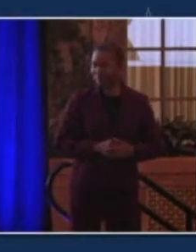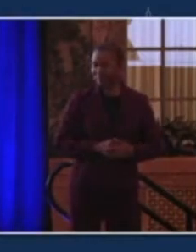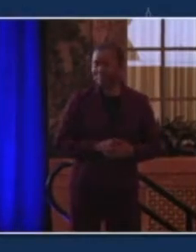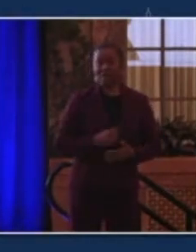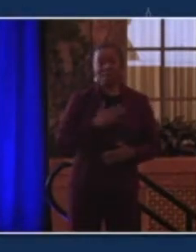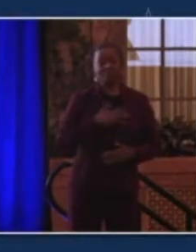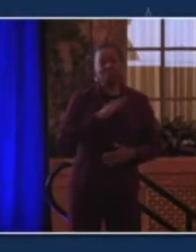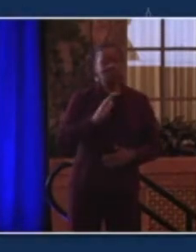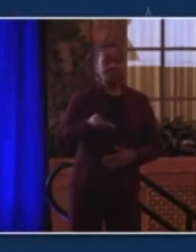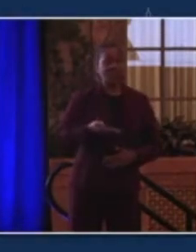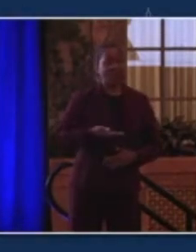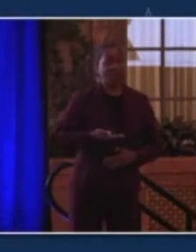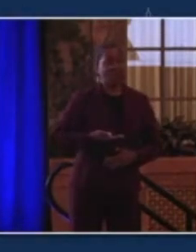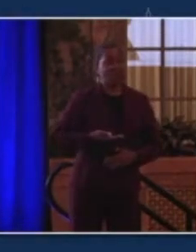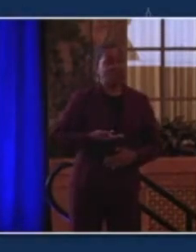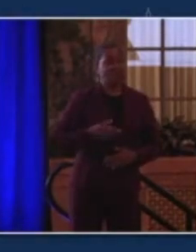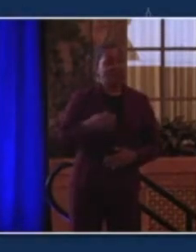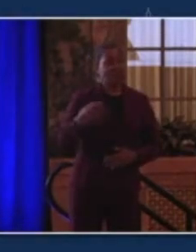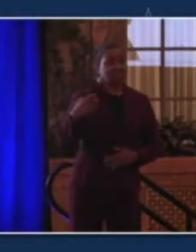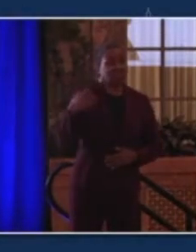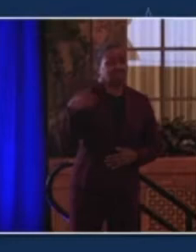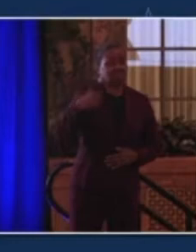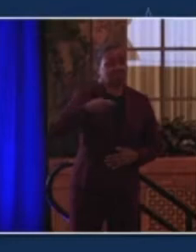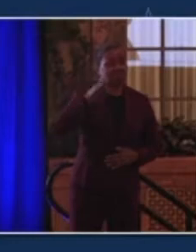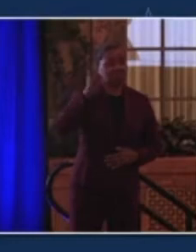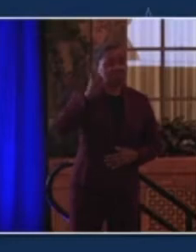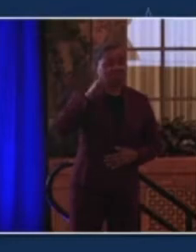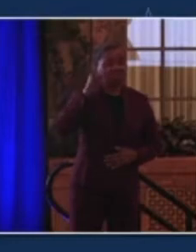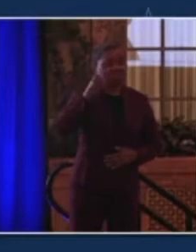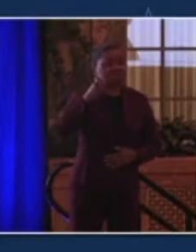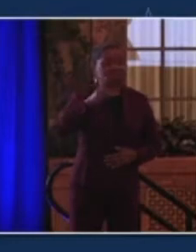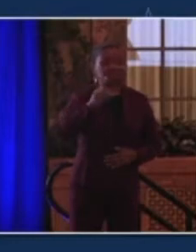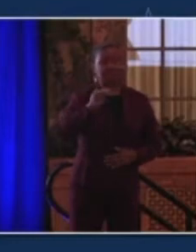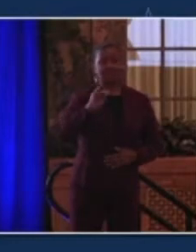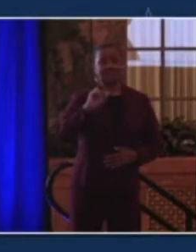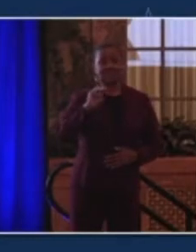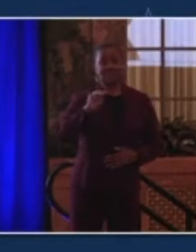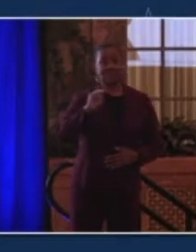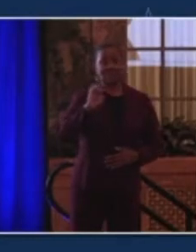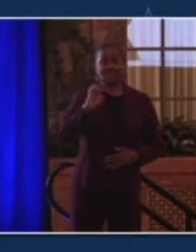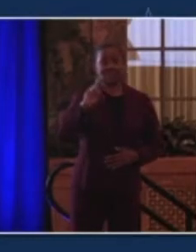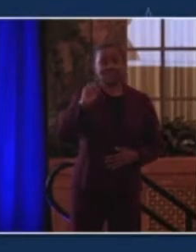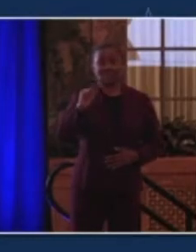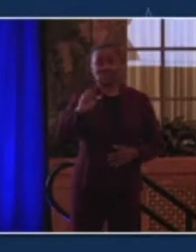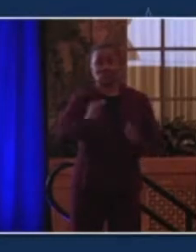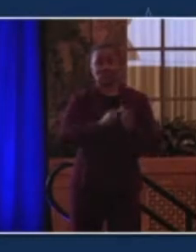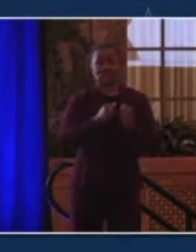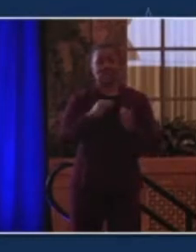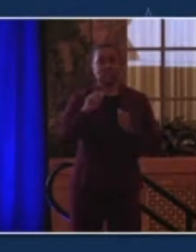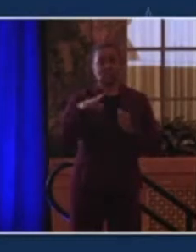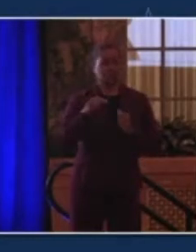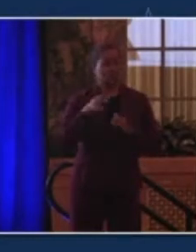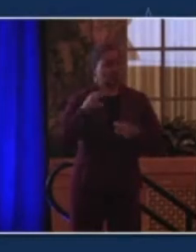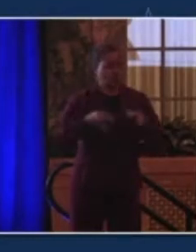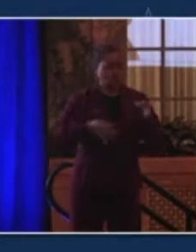Please welcome the Chief Judge Tim Evans of the Circuit Court.